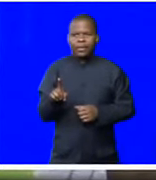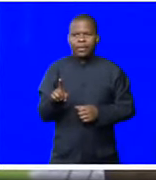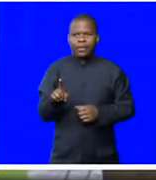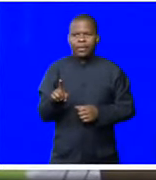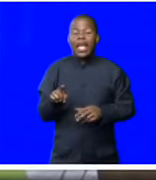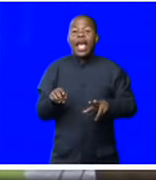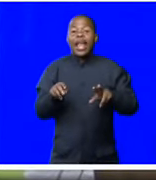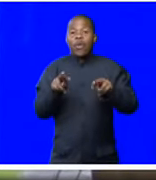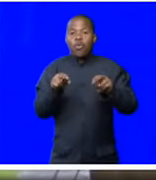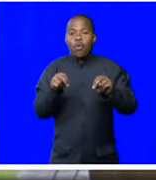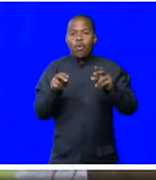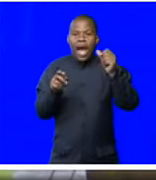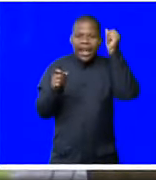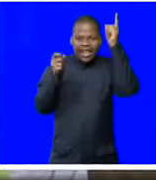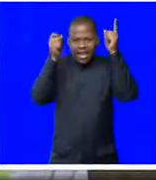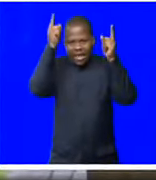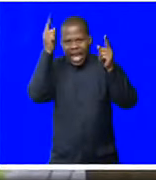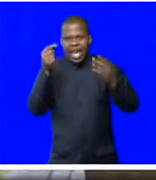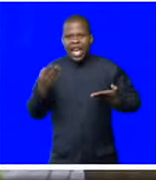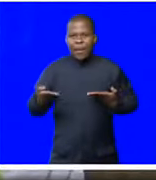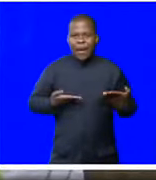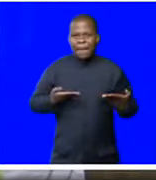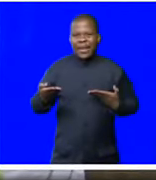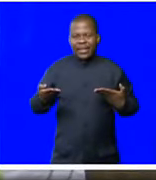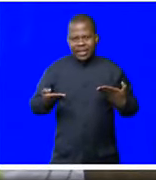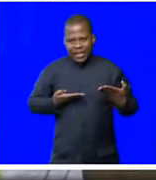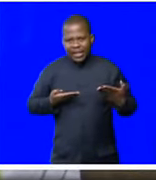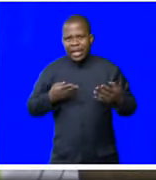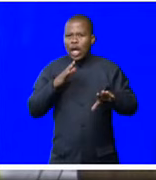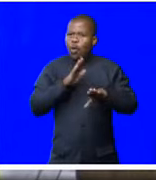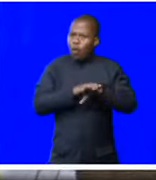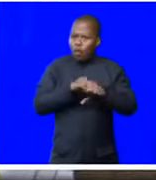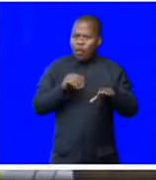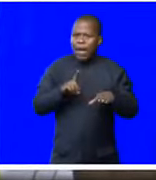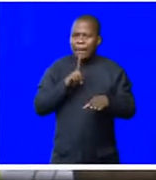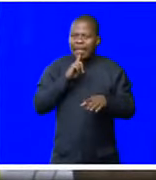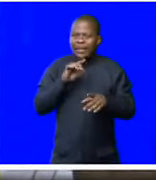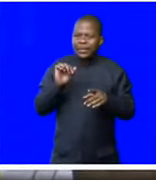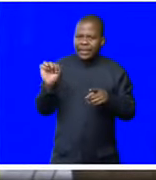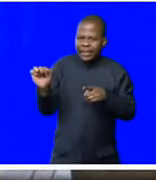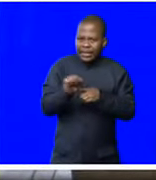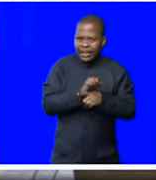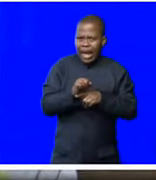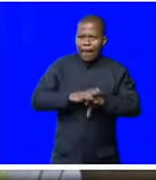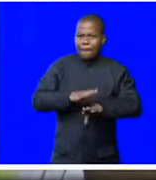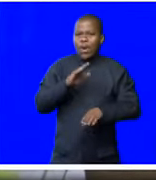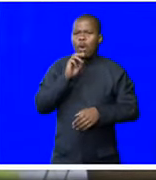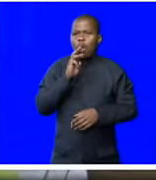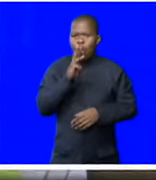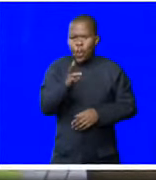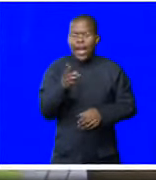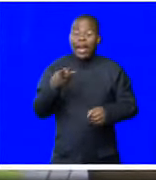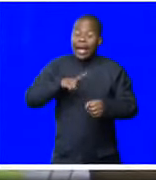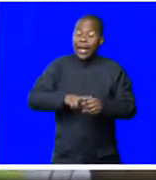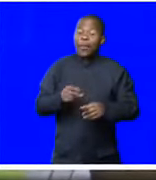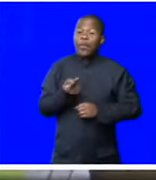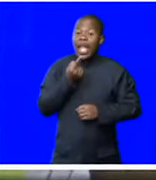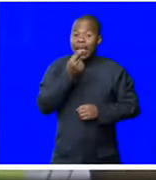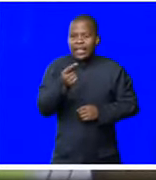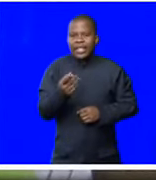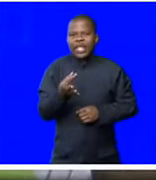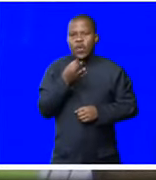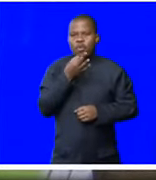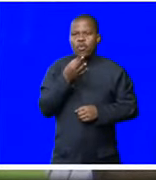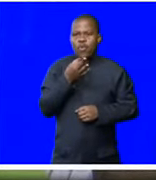are addressing through this training, is the lack of innovation in these different businesses. So what we are saying to young people, we are